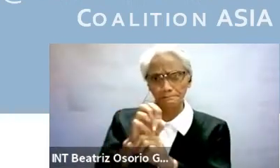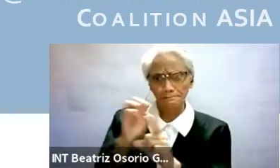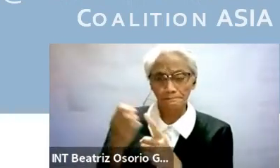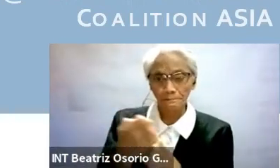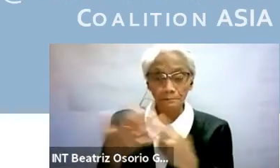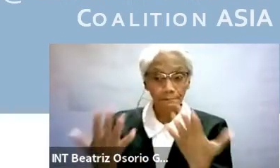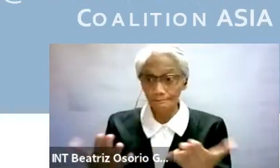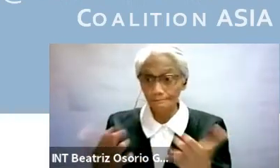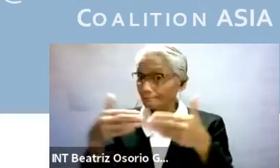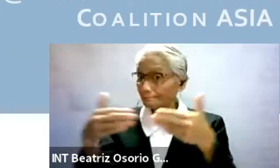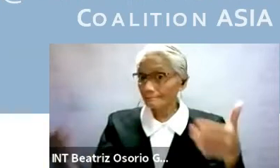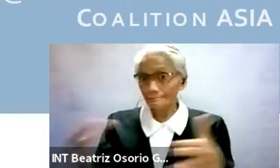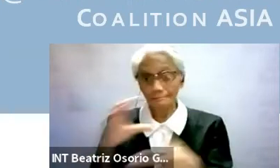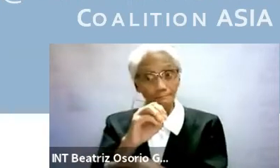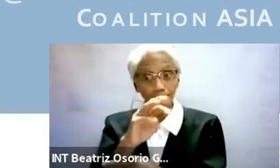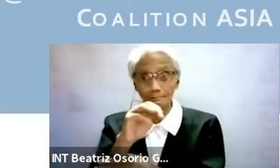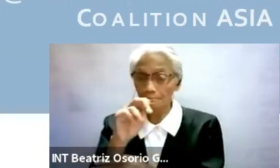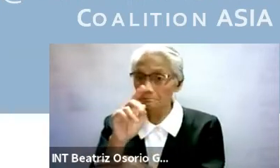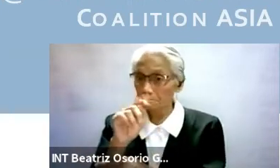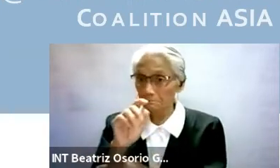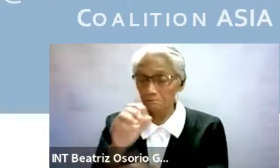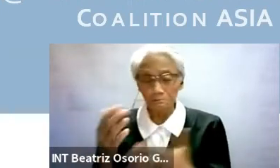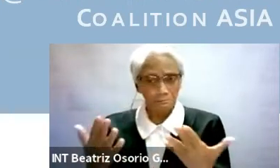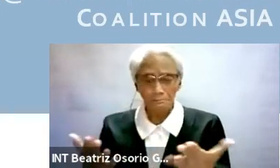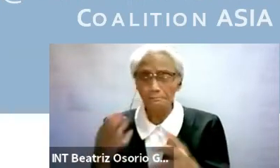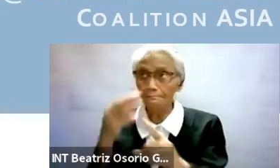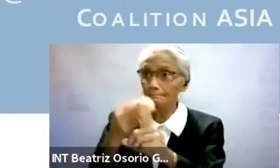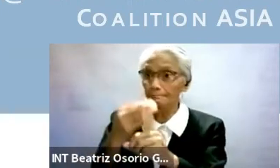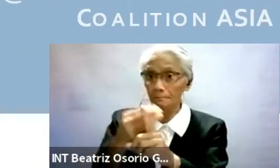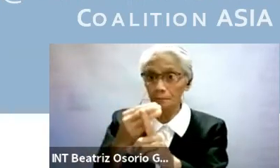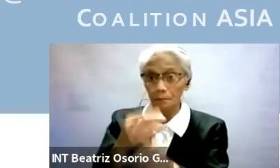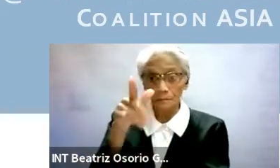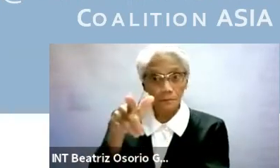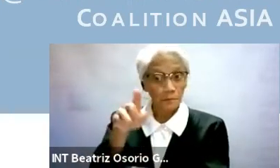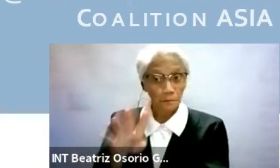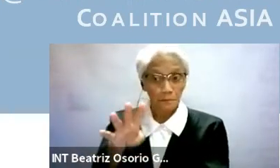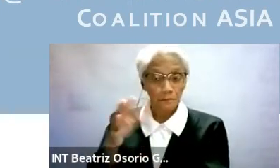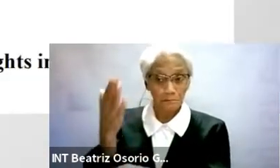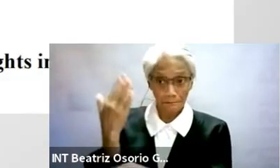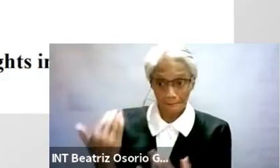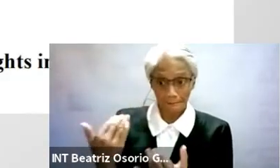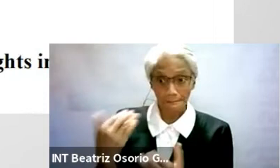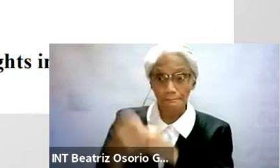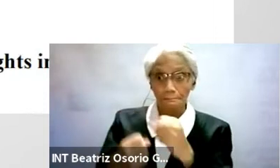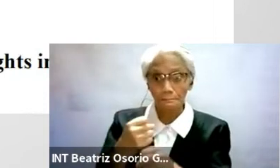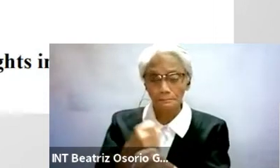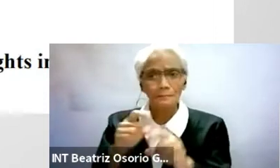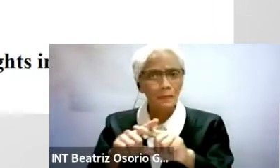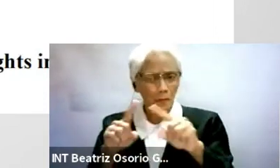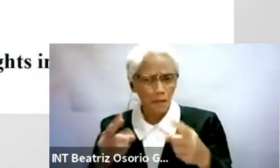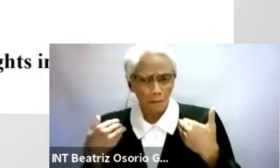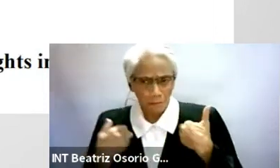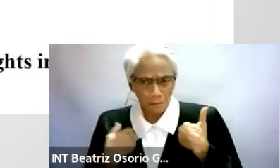This general comment was launched officially on March 24 of this year. And since then, there have been several